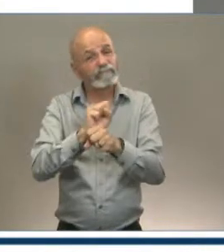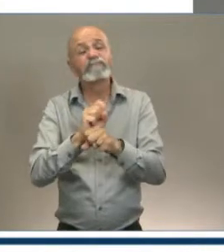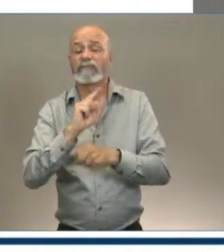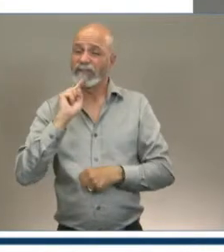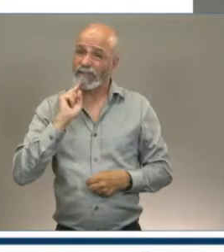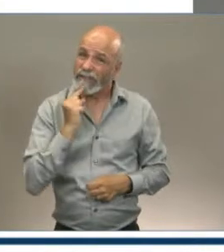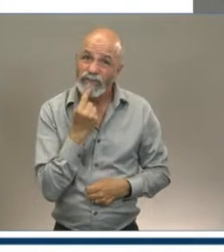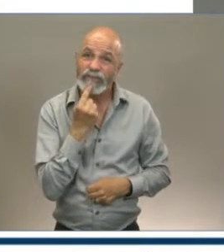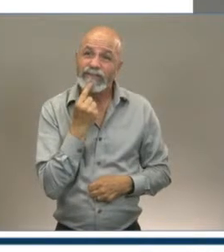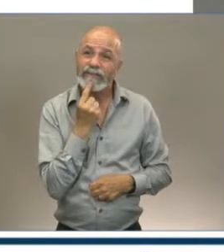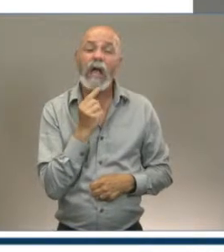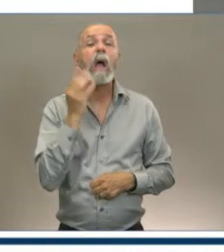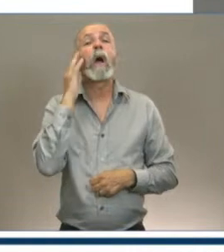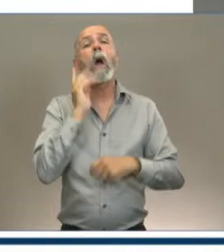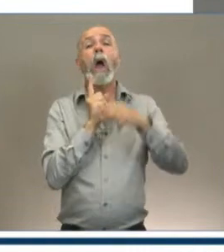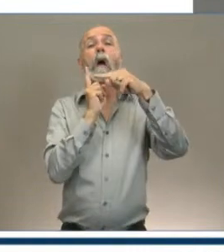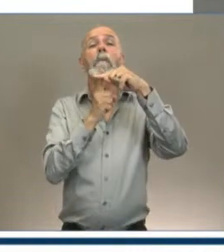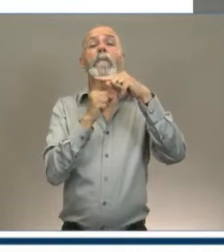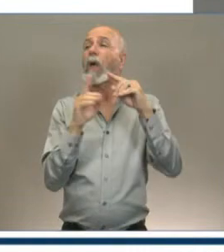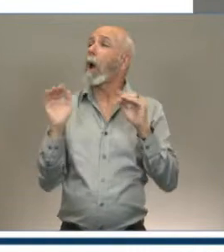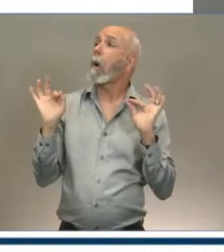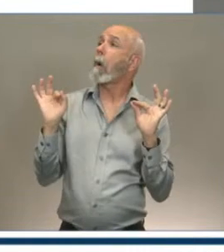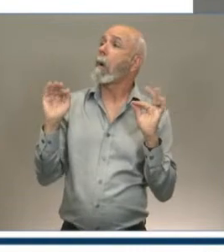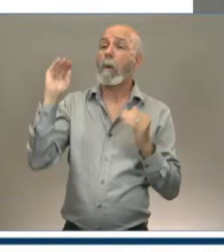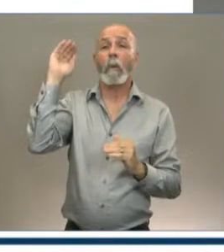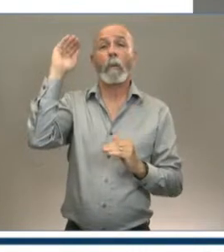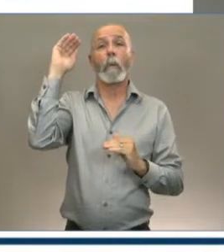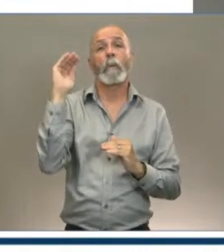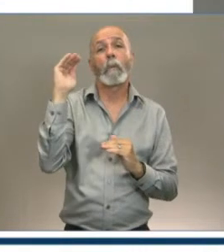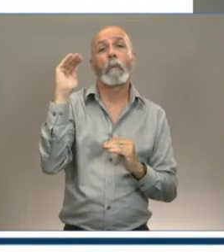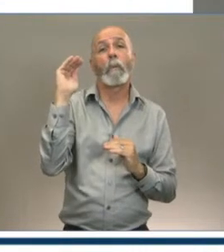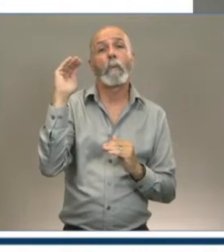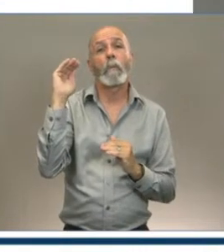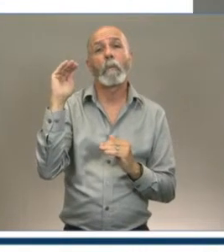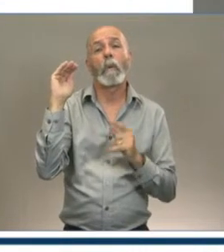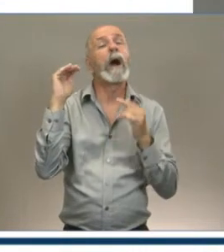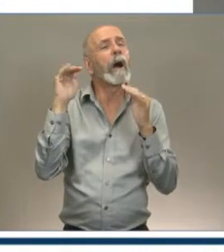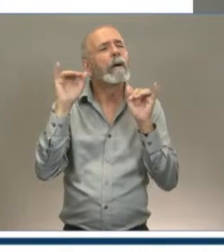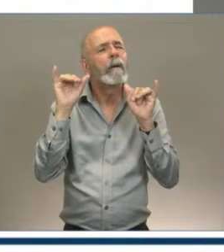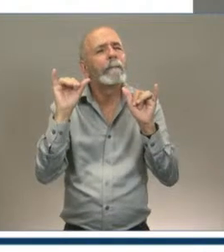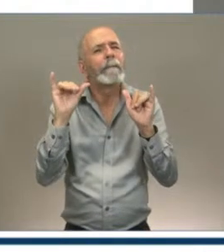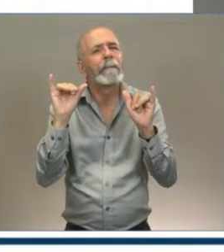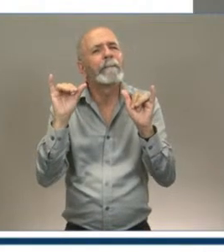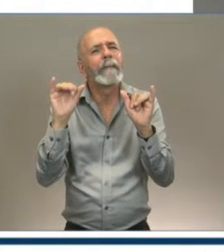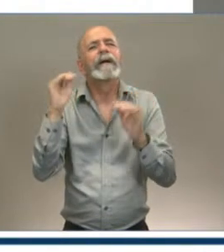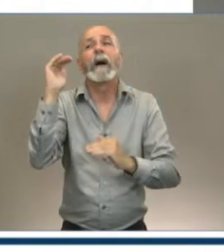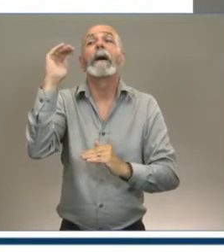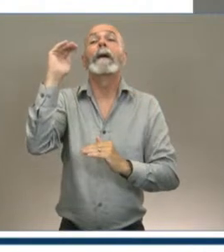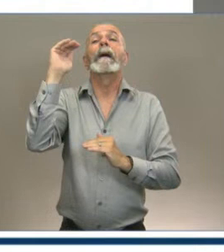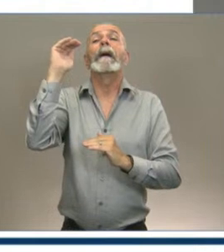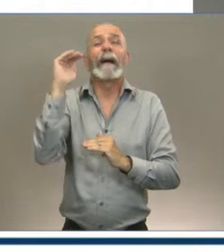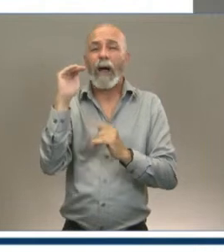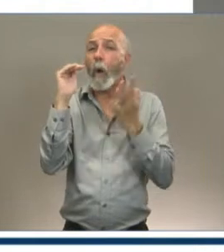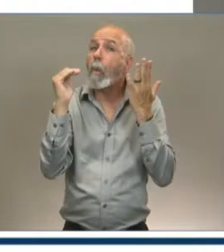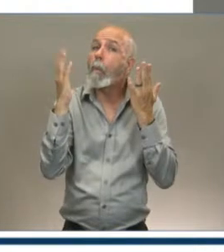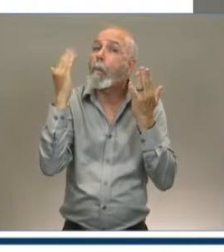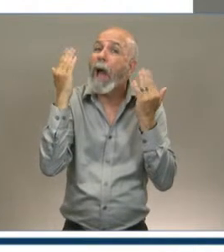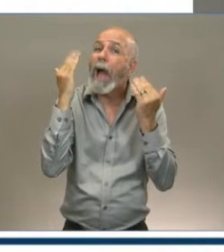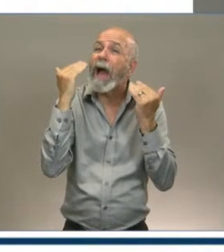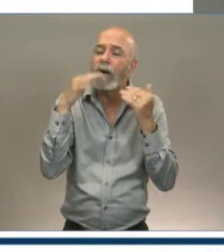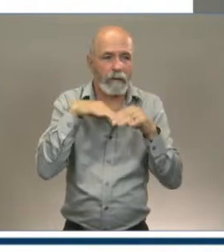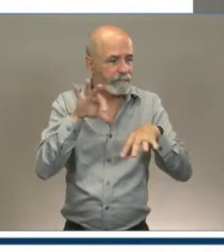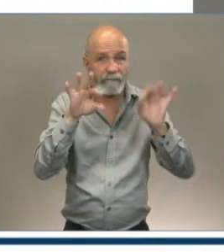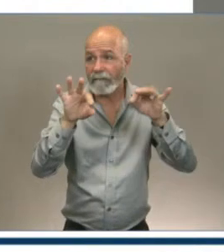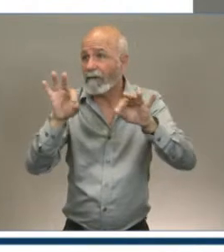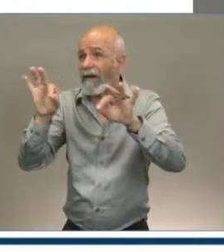we are making progress. We knew it would be a slow decline because of the large number of cases we uncovered when we did our surge